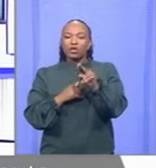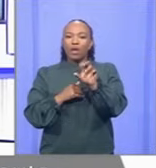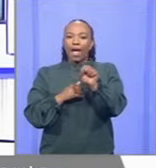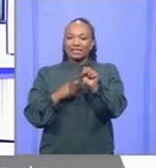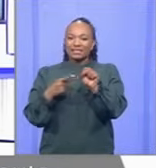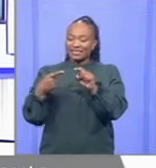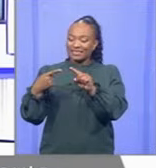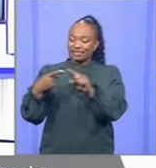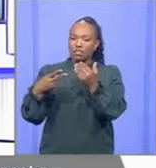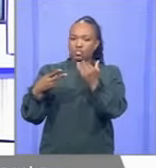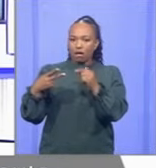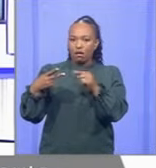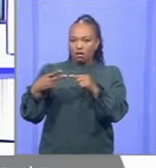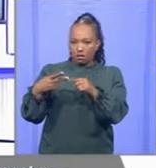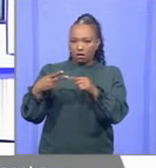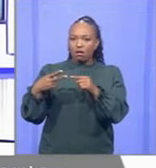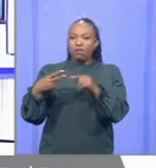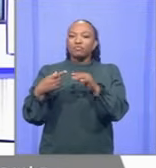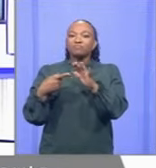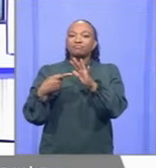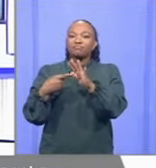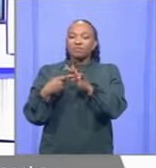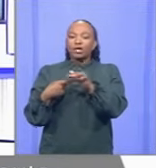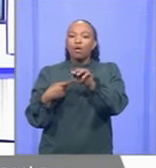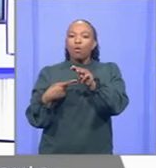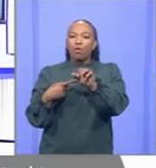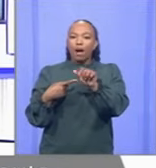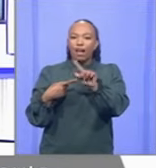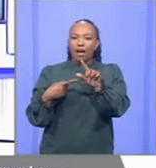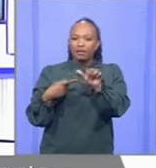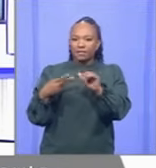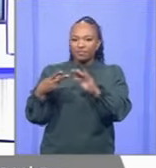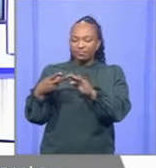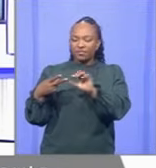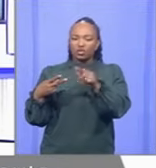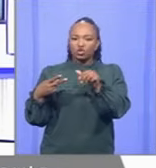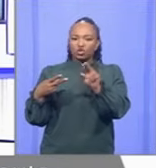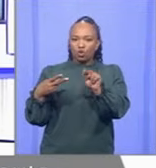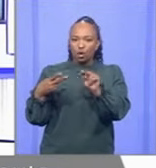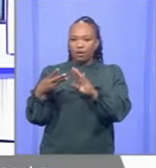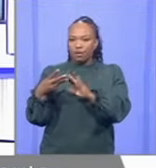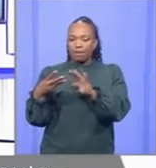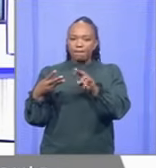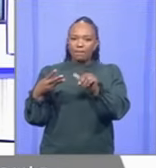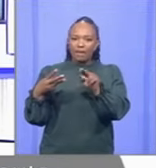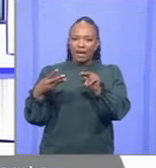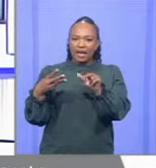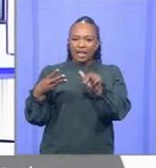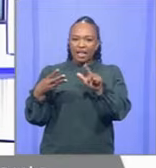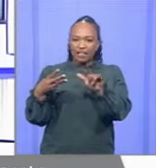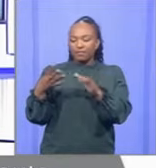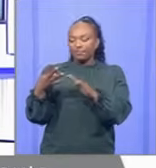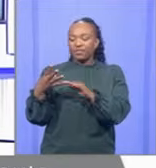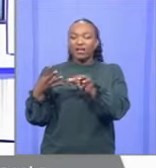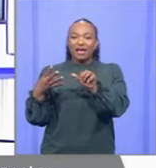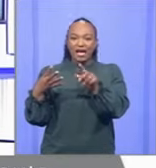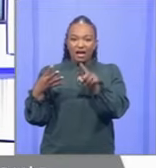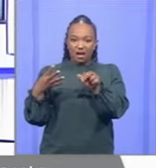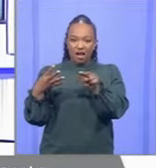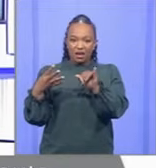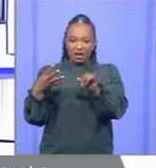Ba atlete Bayanda Walaza, Sean Maswangani, Bradley Nkwana le Akani Simbine ba